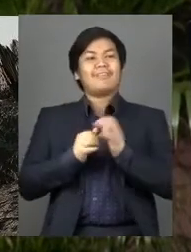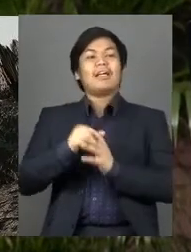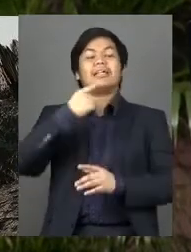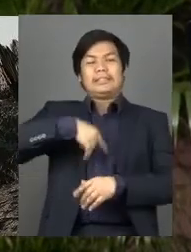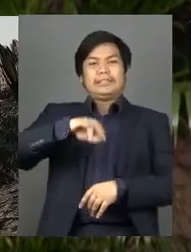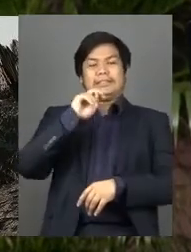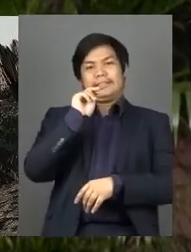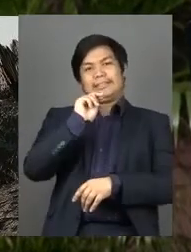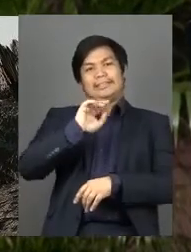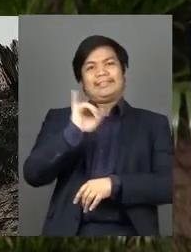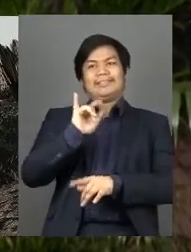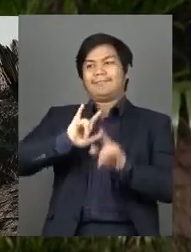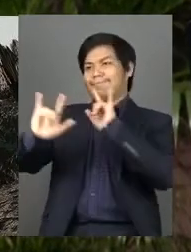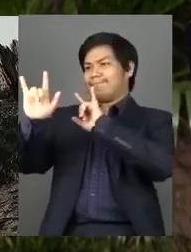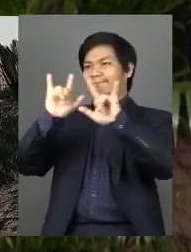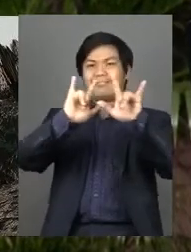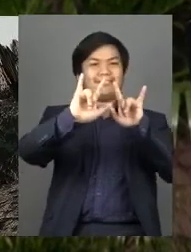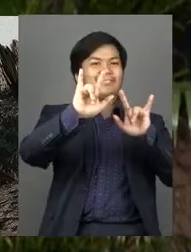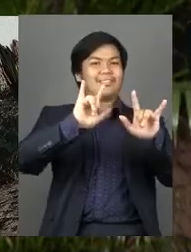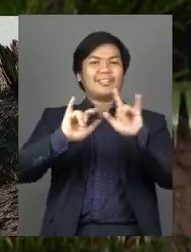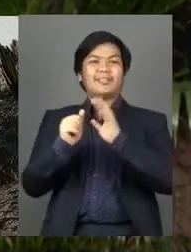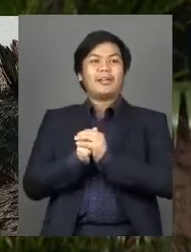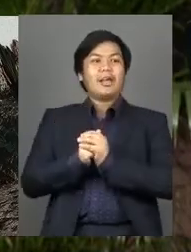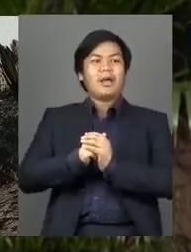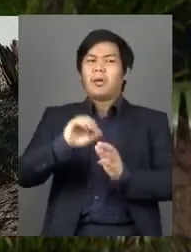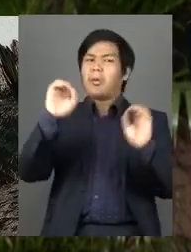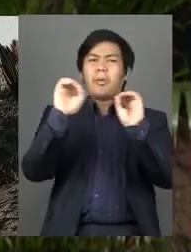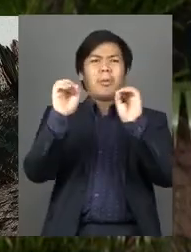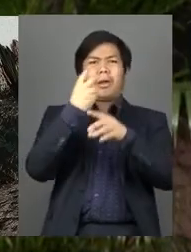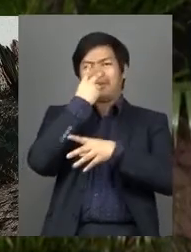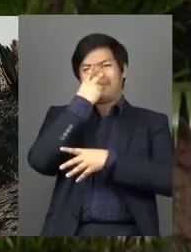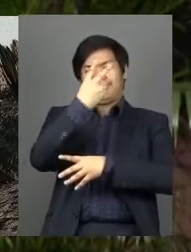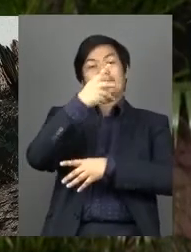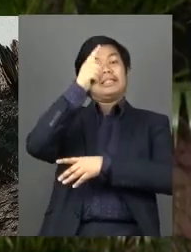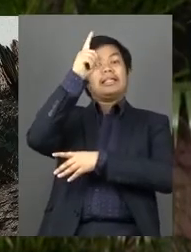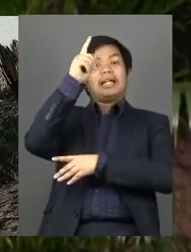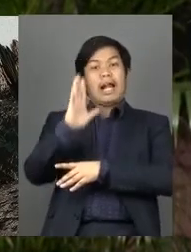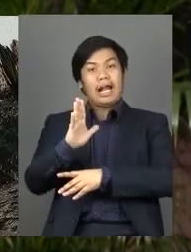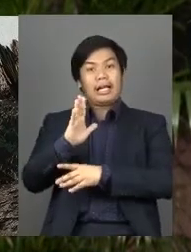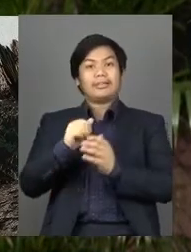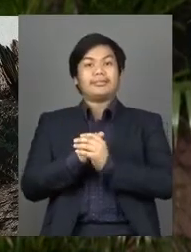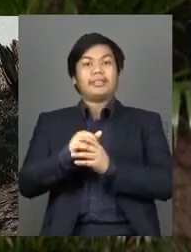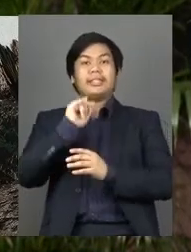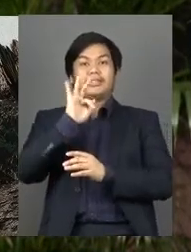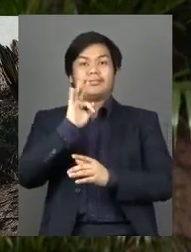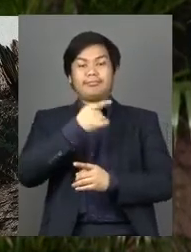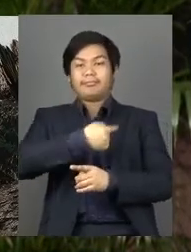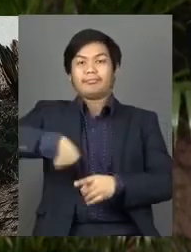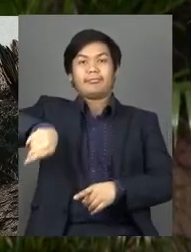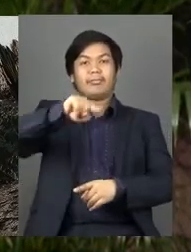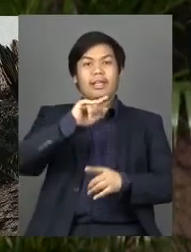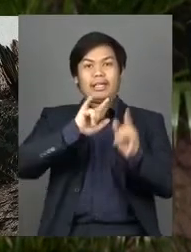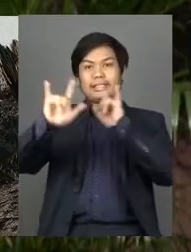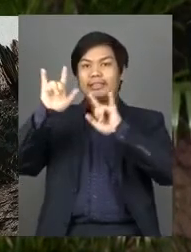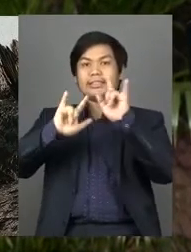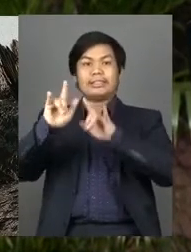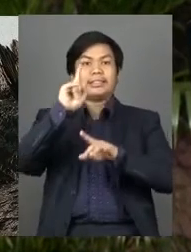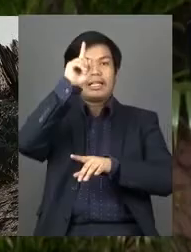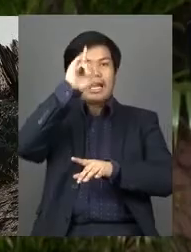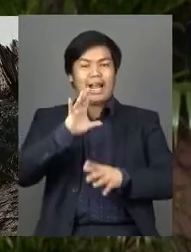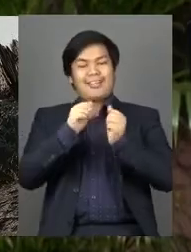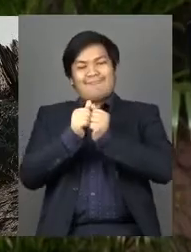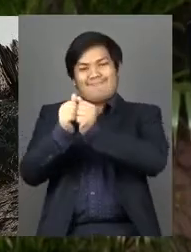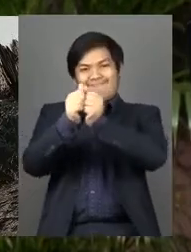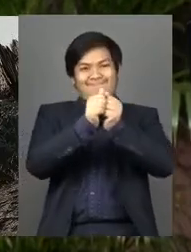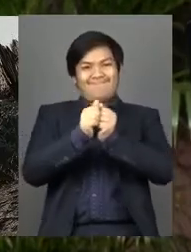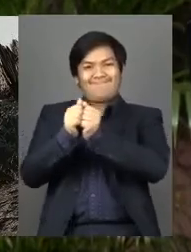to love one another. No one has ever seen God. If we love one another, God abides